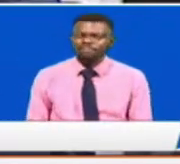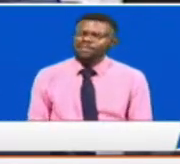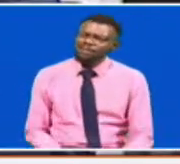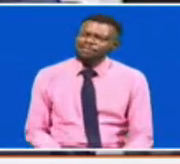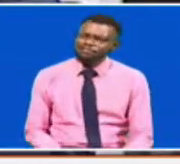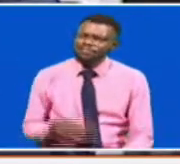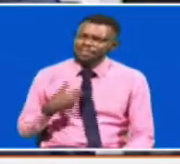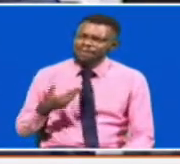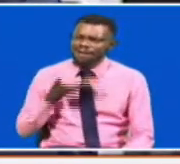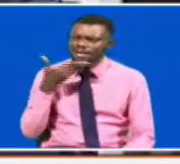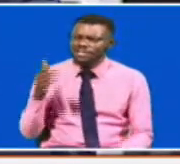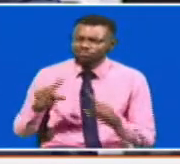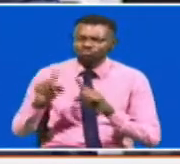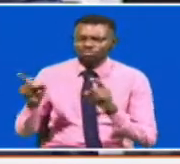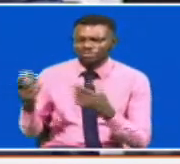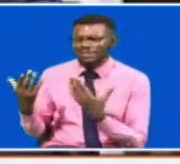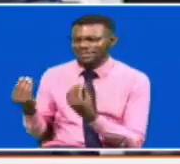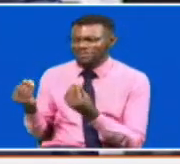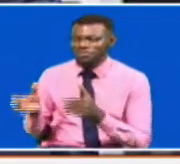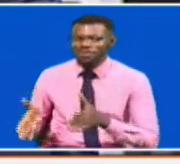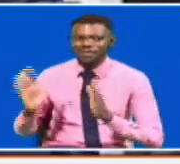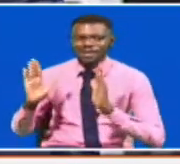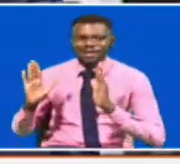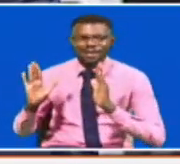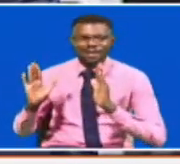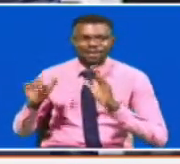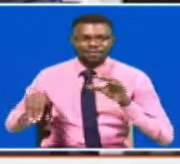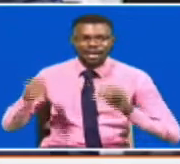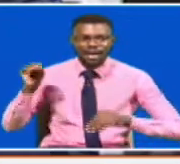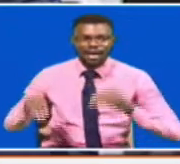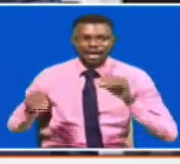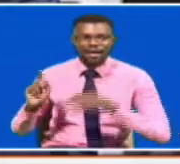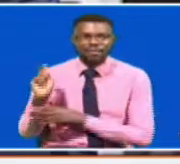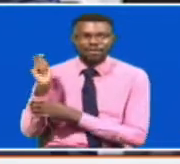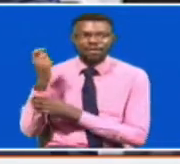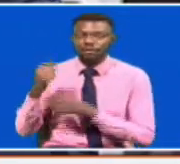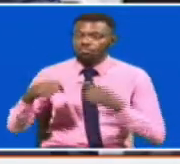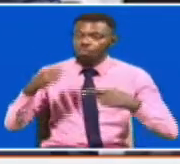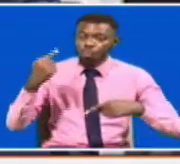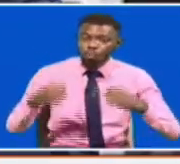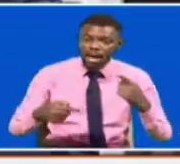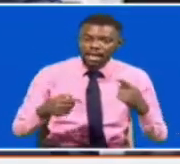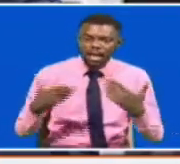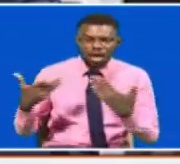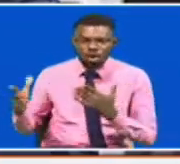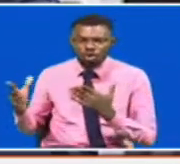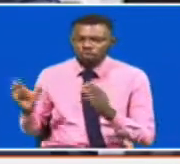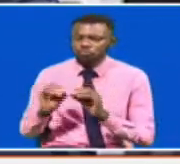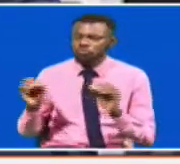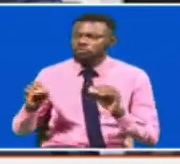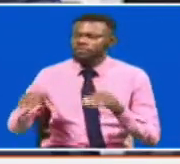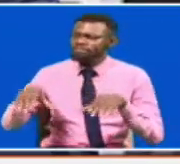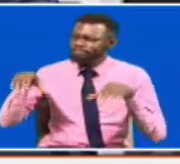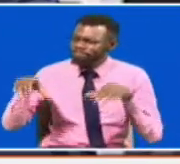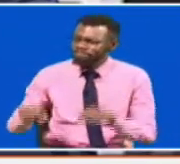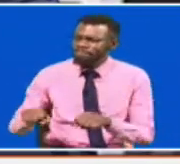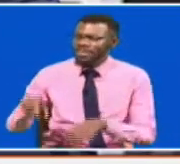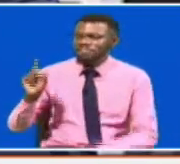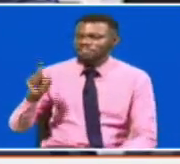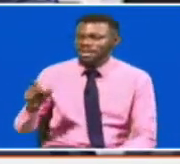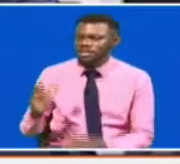Let me answer that question in a very simple way. Elections in Kenya are neither won nor lost. They are taken. It's in the